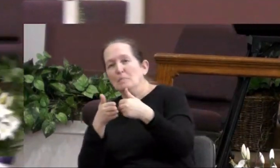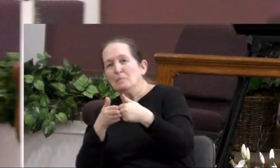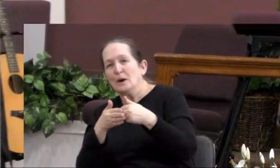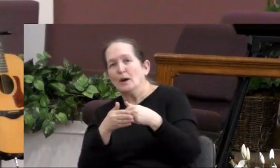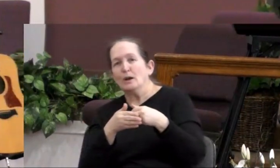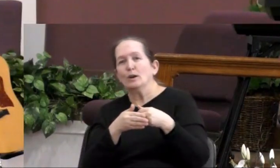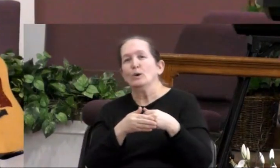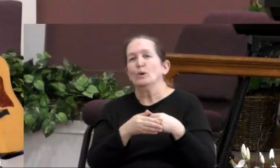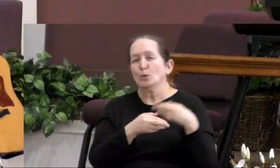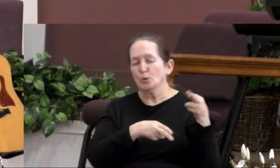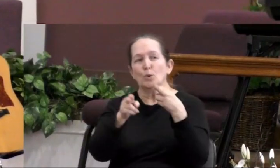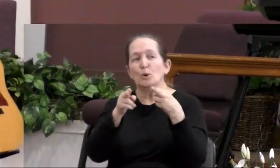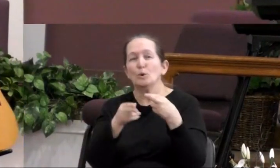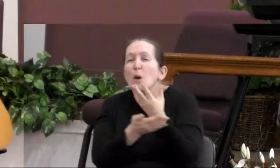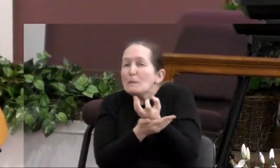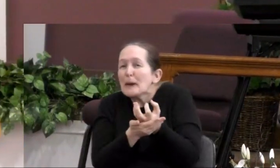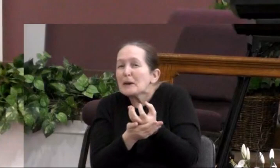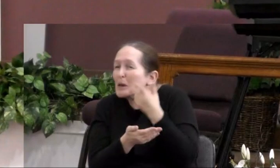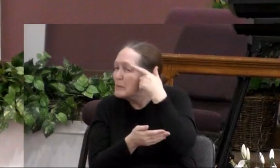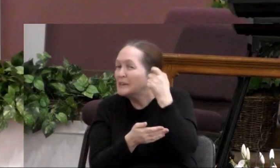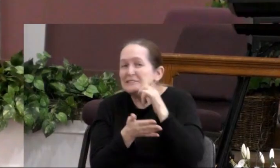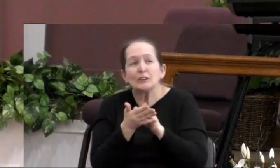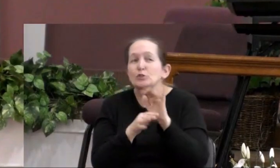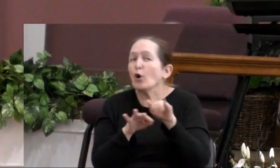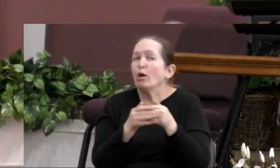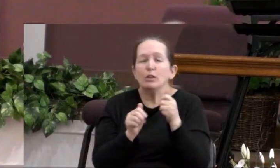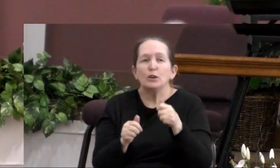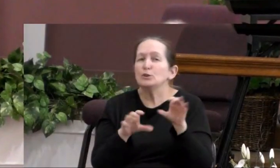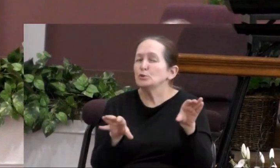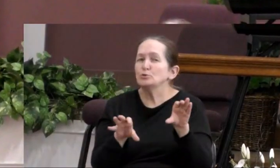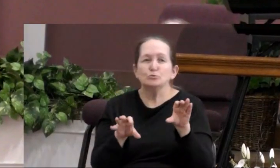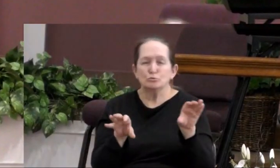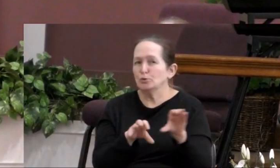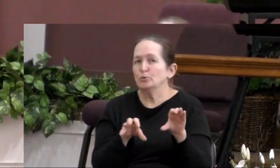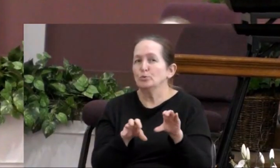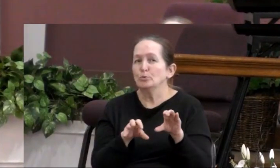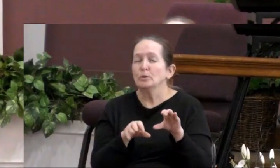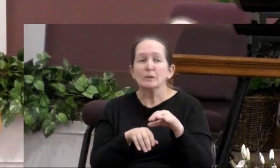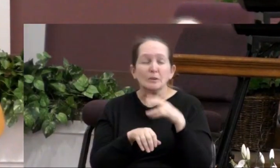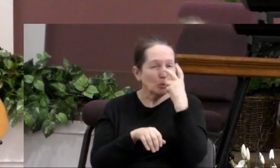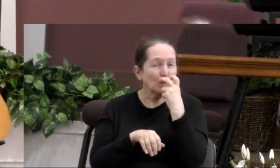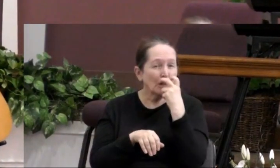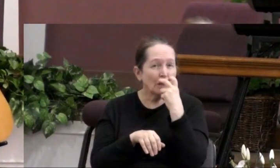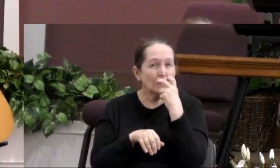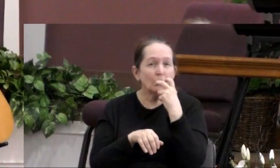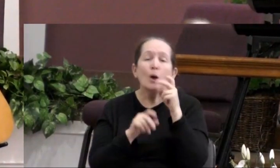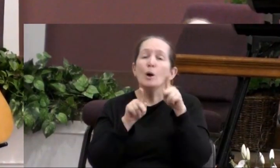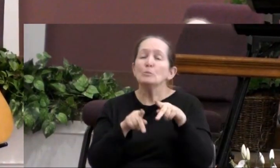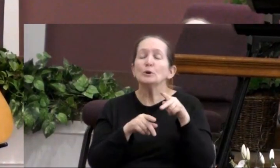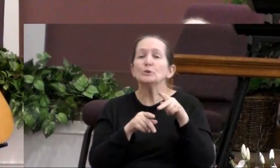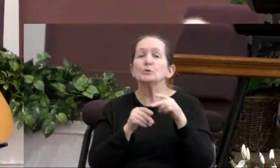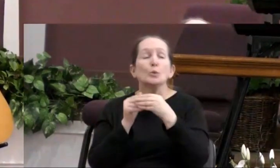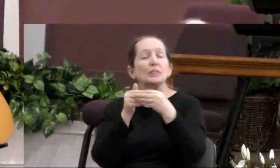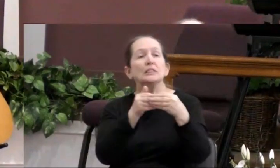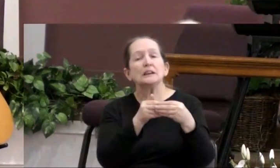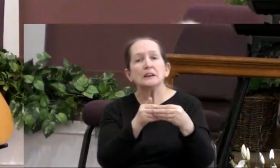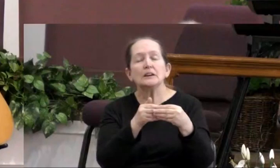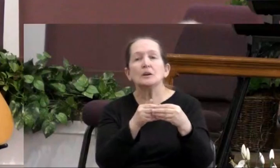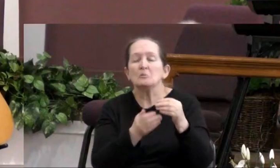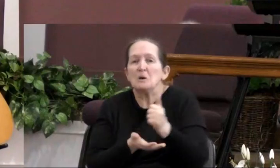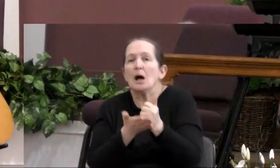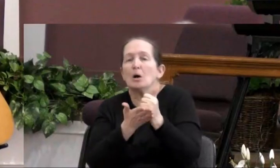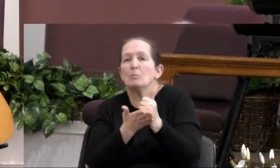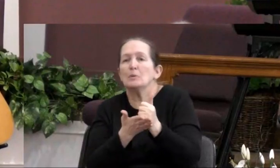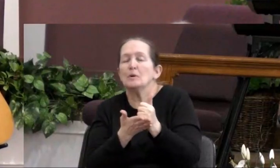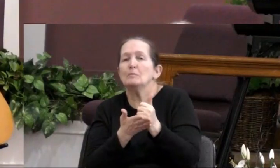begging, because that's all he could do. He was blind. Someone would lead him out there, or maybe he had